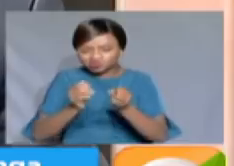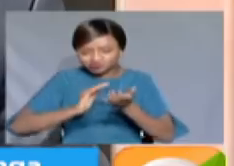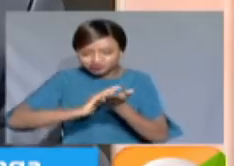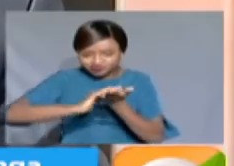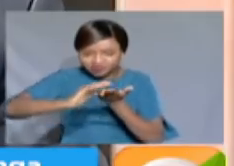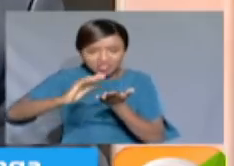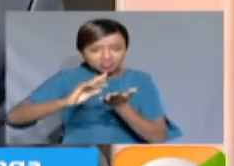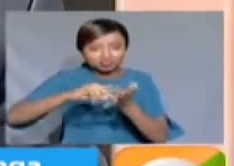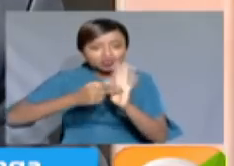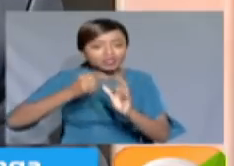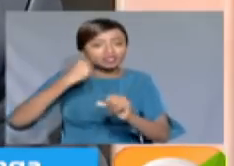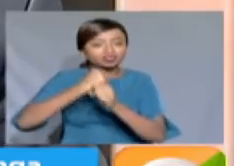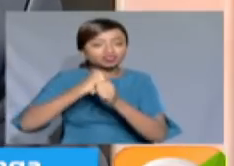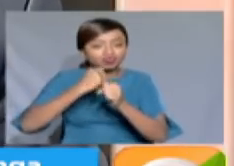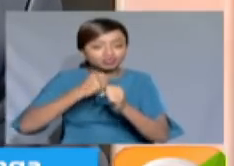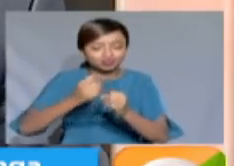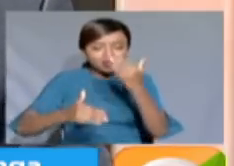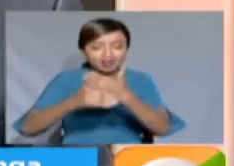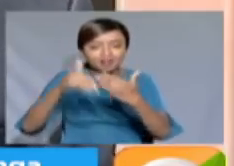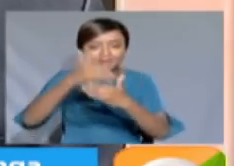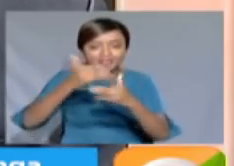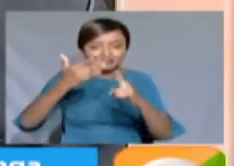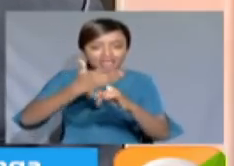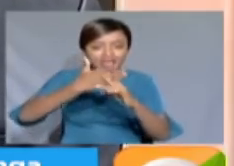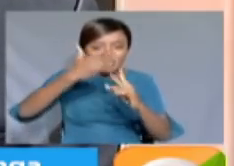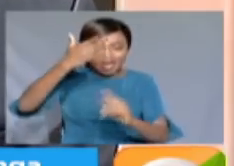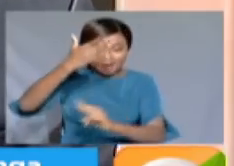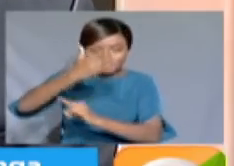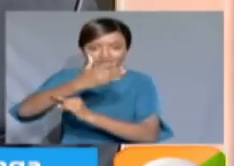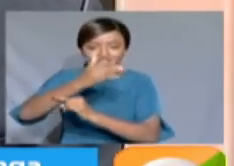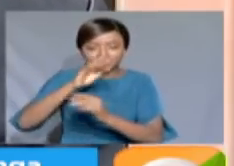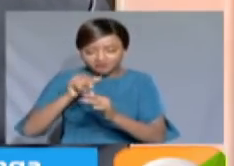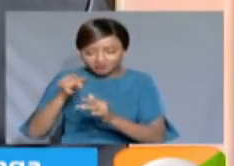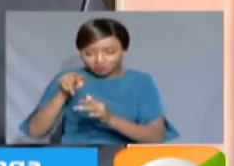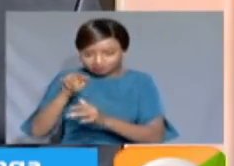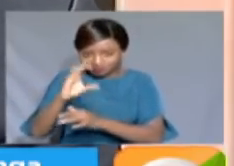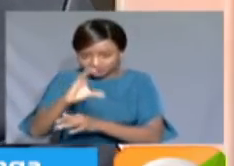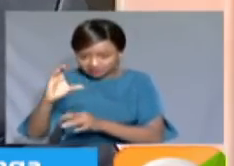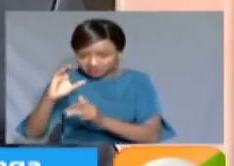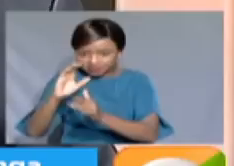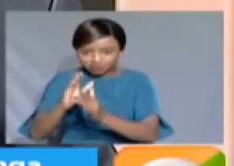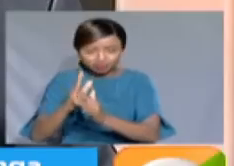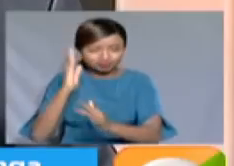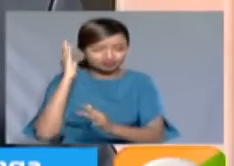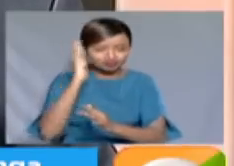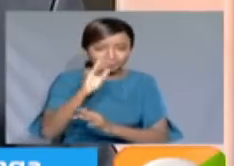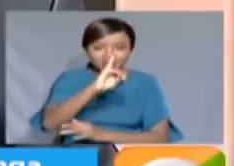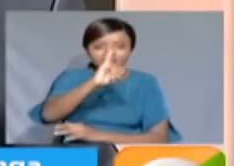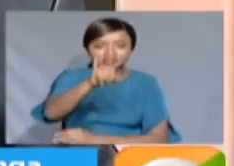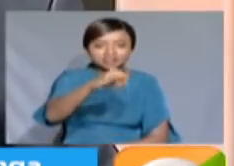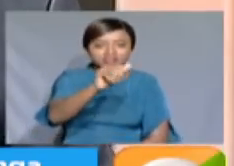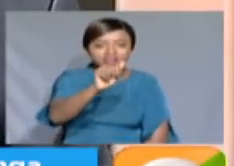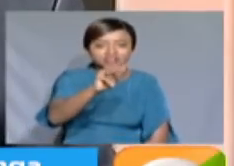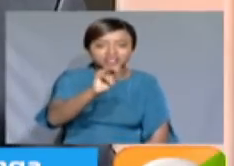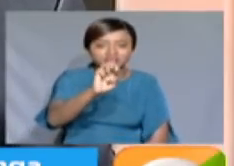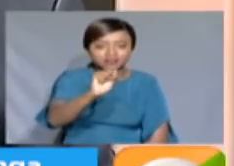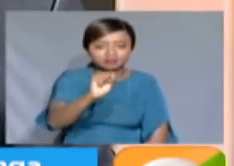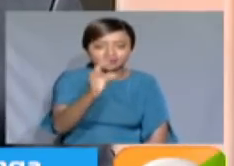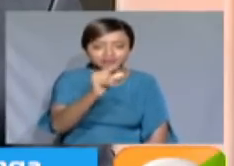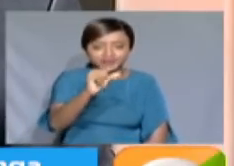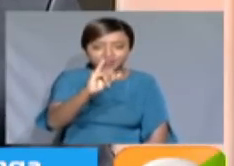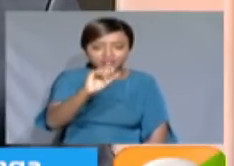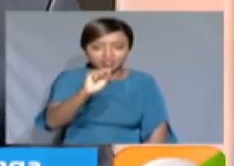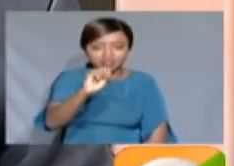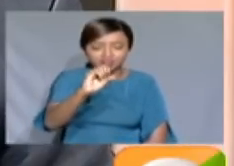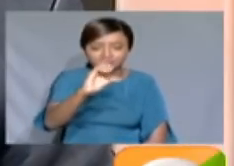bridge, which is going to be 11 kilometers from capital center to James Gichuru. Just before we reach